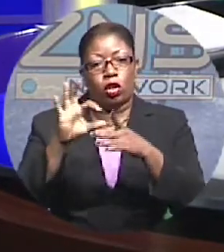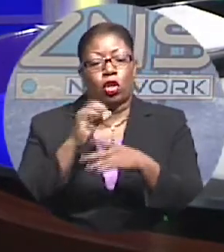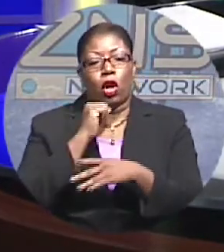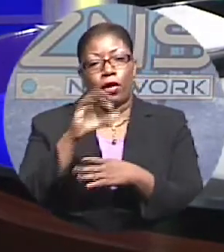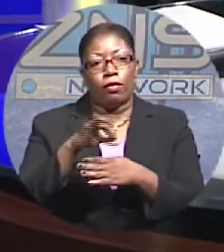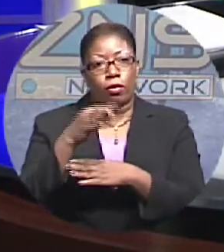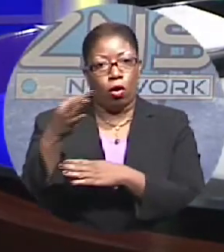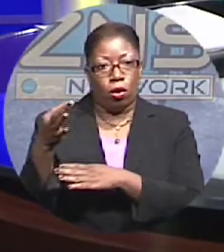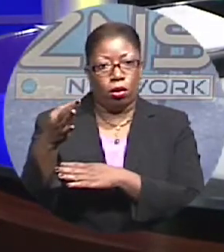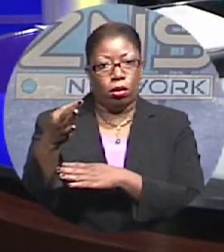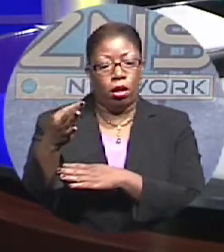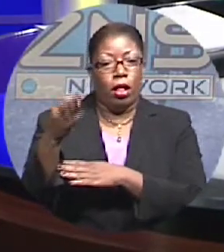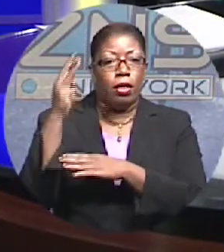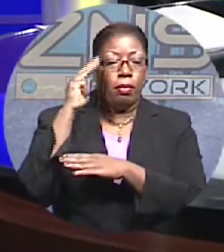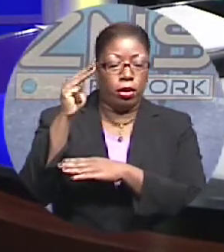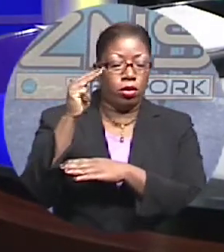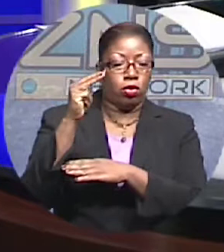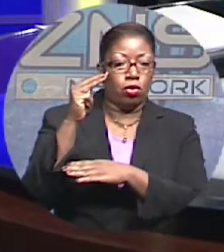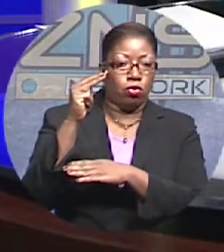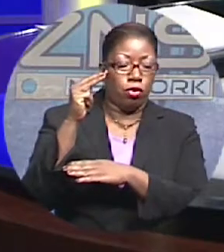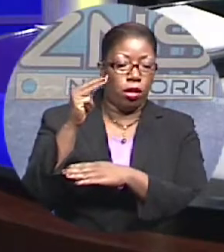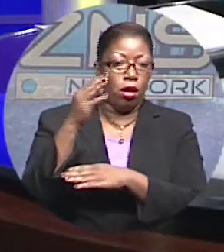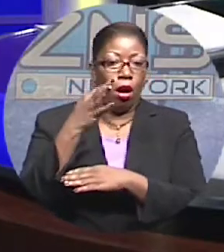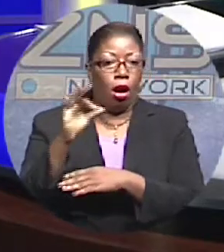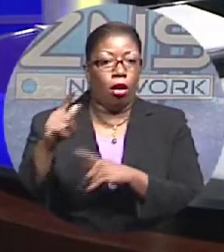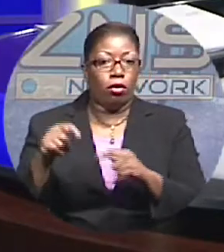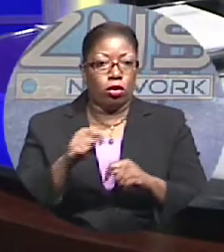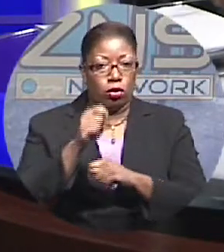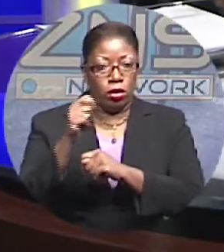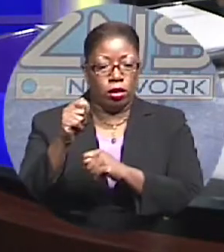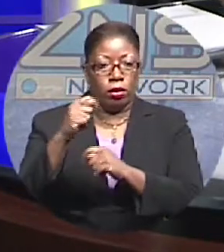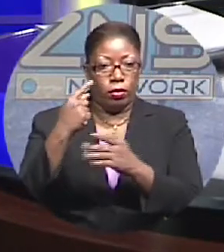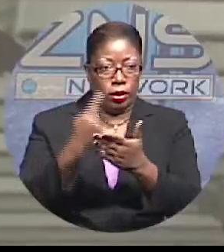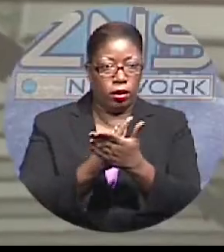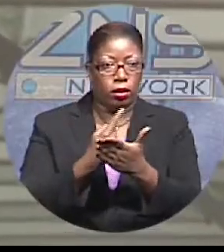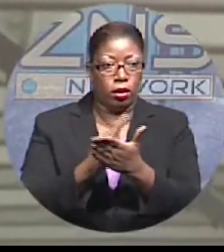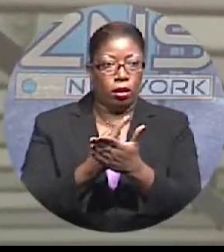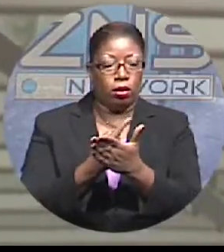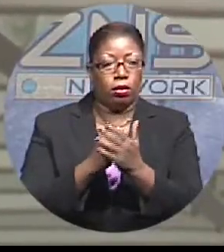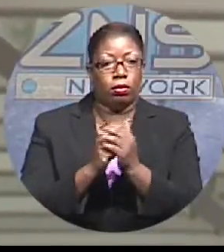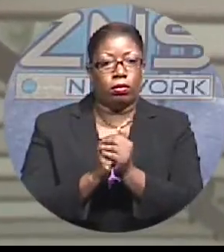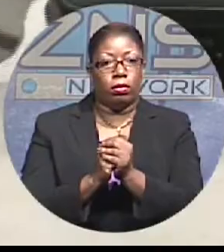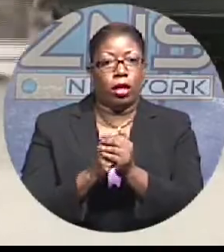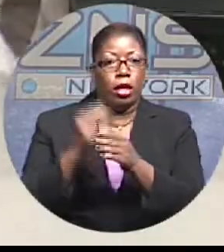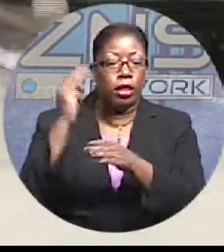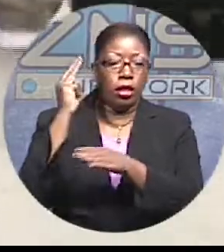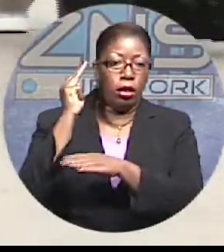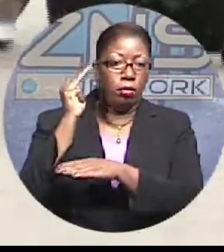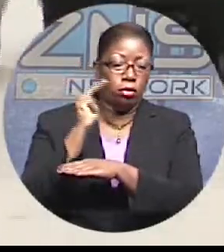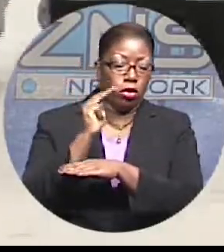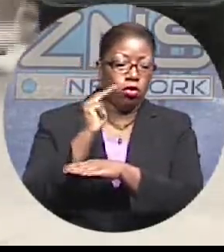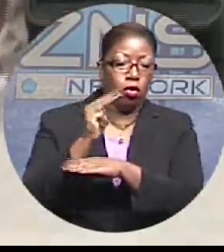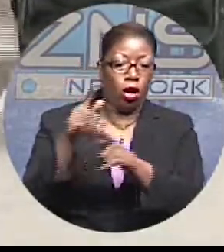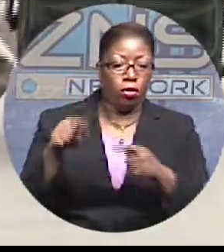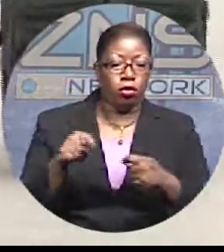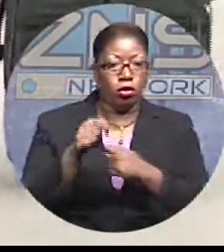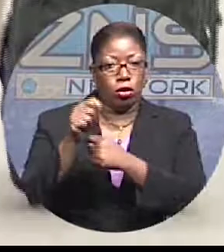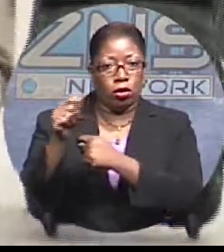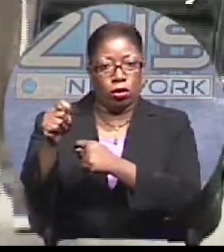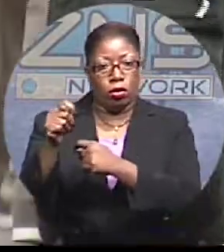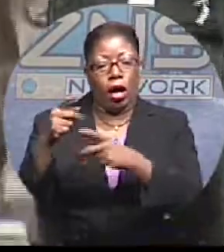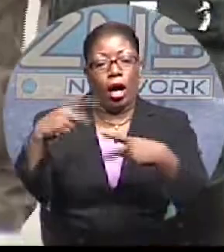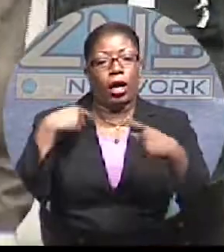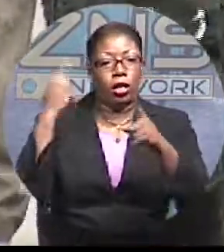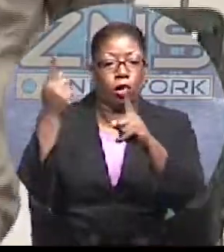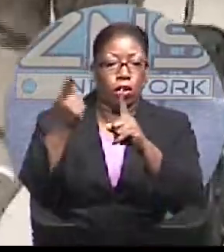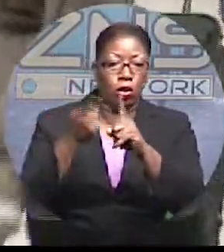Obi Wilchcombe addressed the issue today with our Janann Noel Ferguson. The Ministry of Tourism set out an ambitious